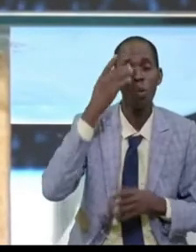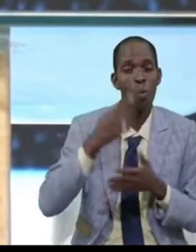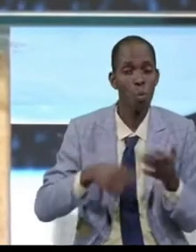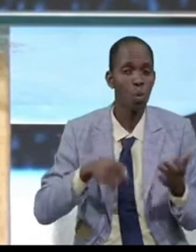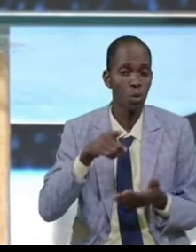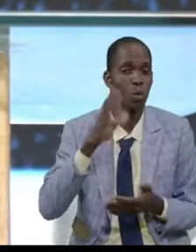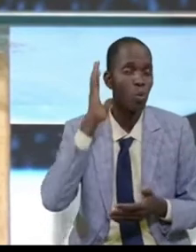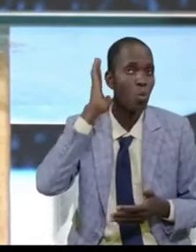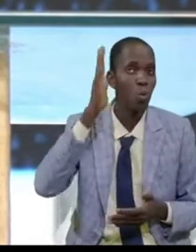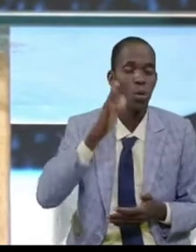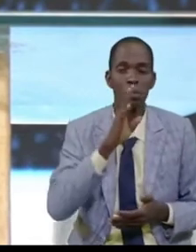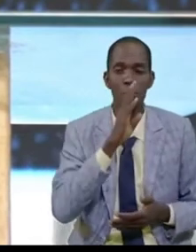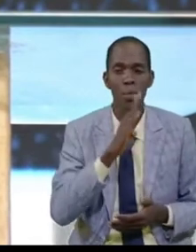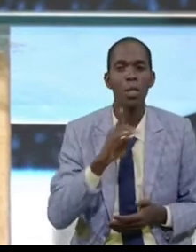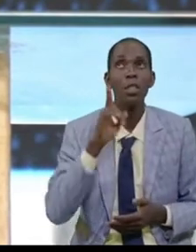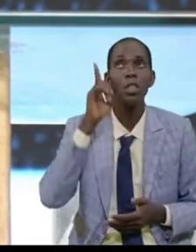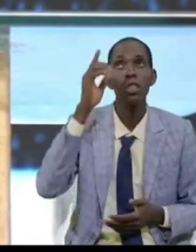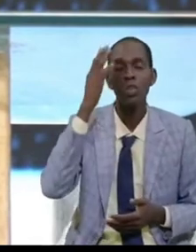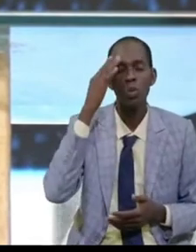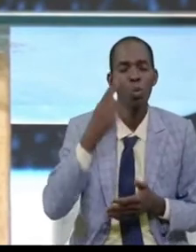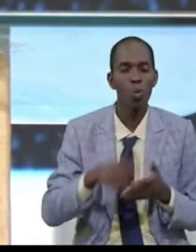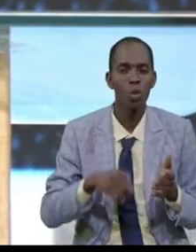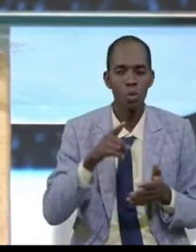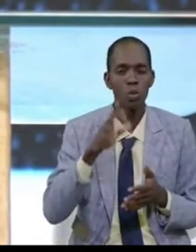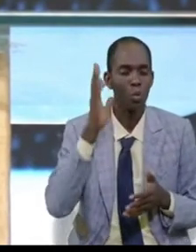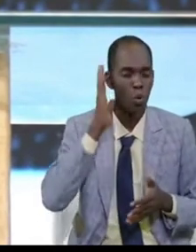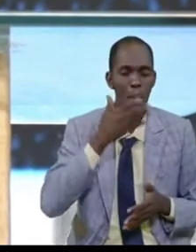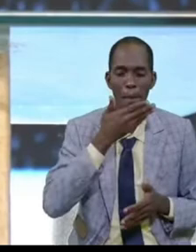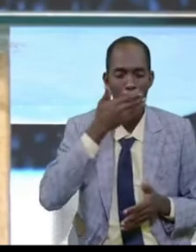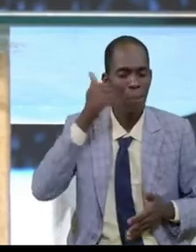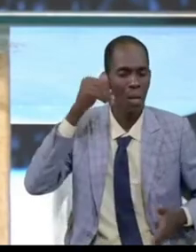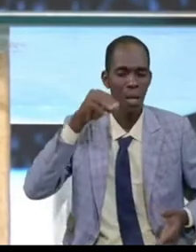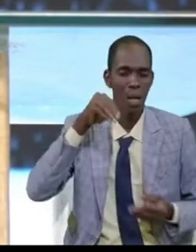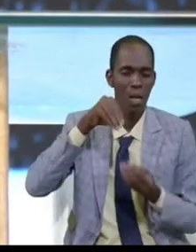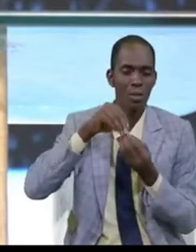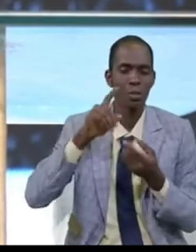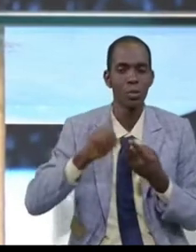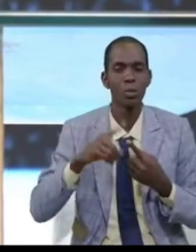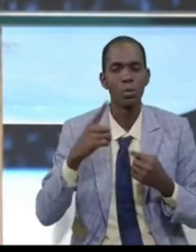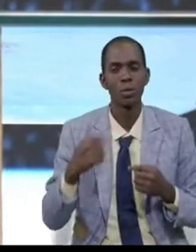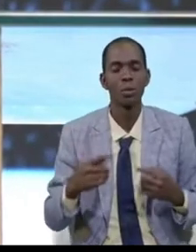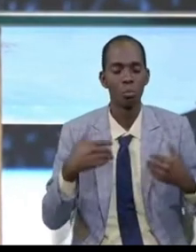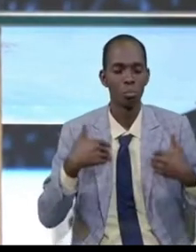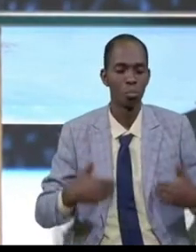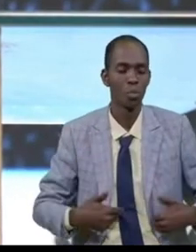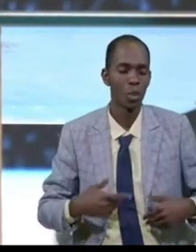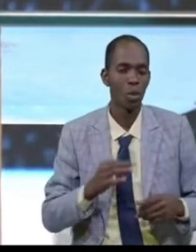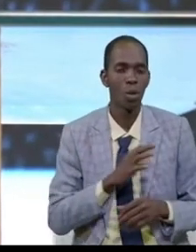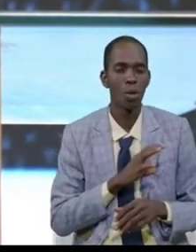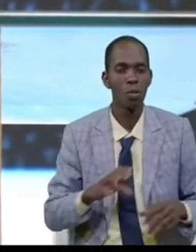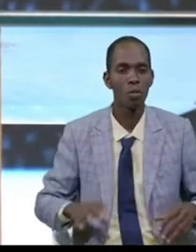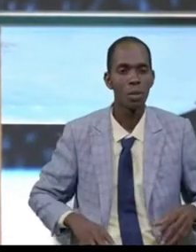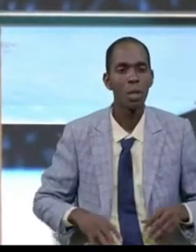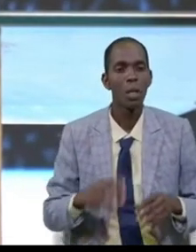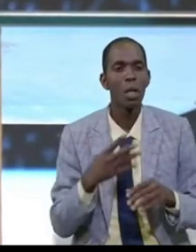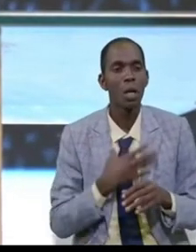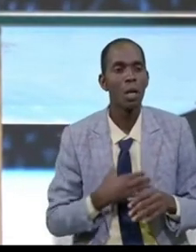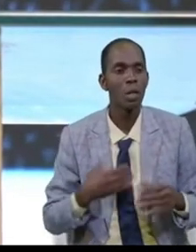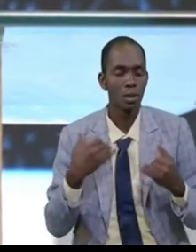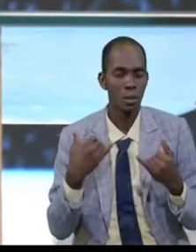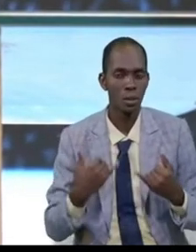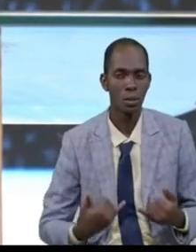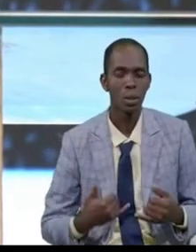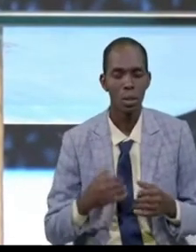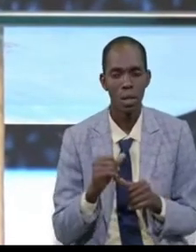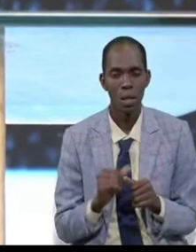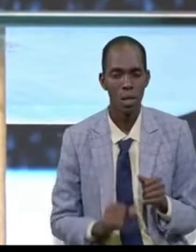knew what you will best contribute to the body of Christ. But now, as God said, the members, every one